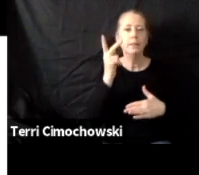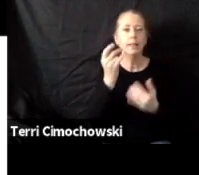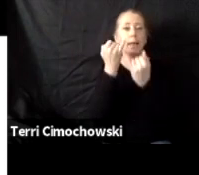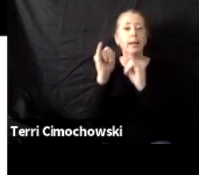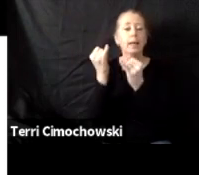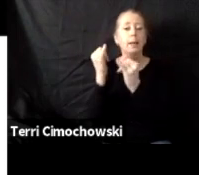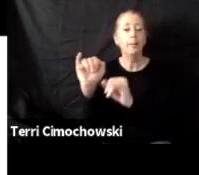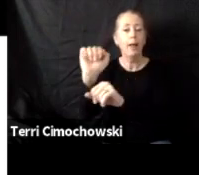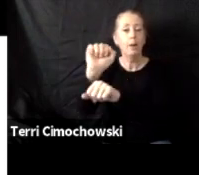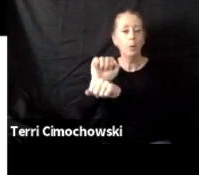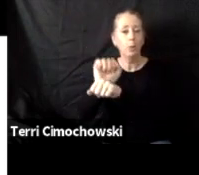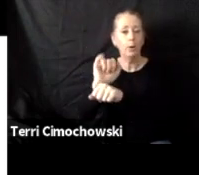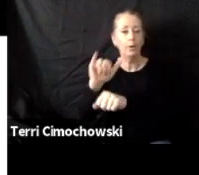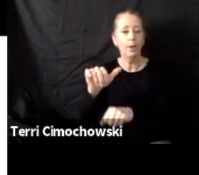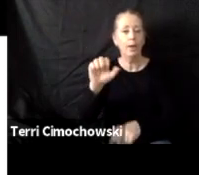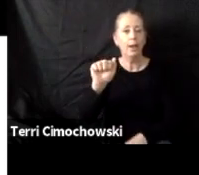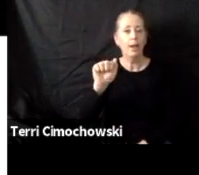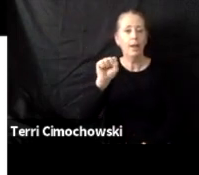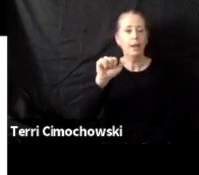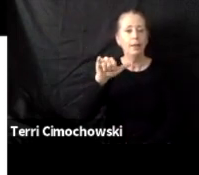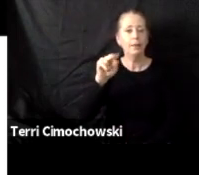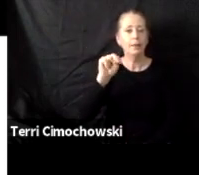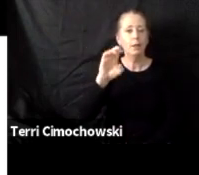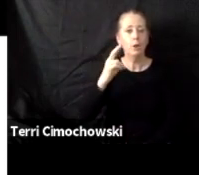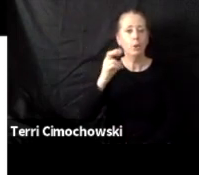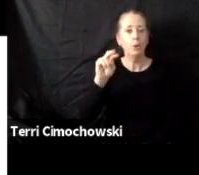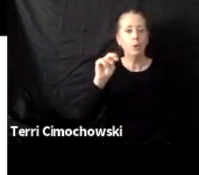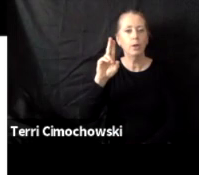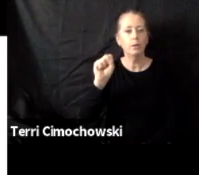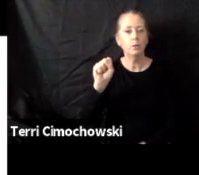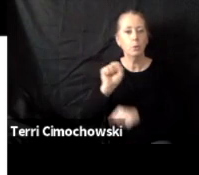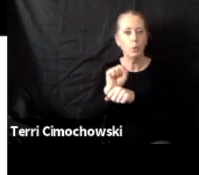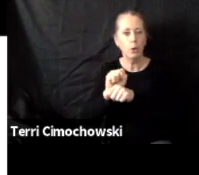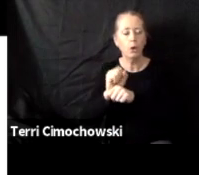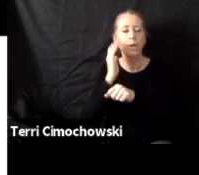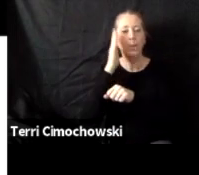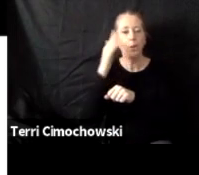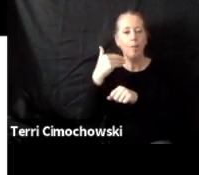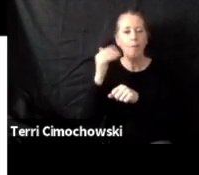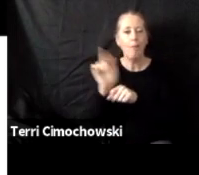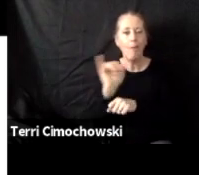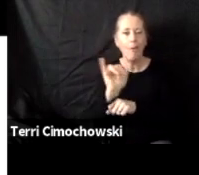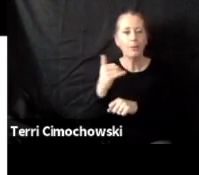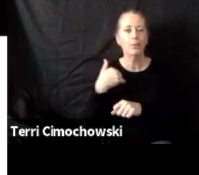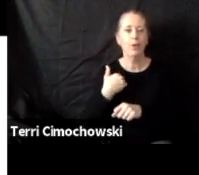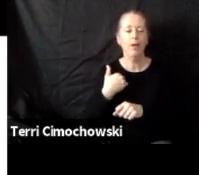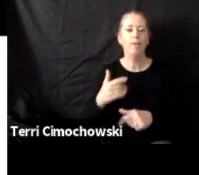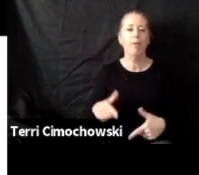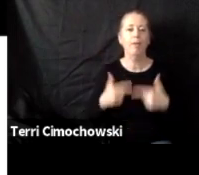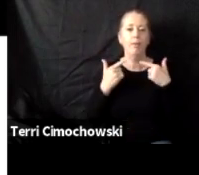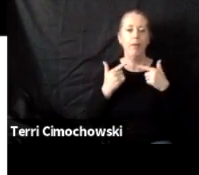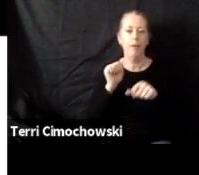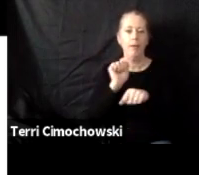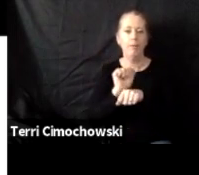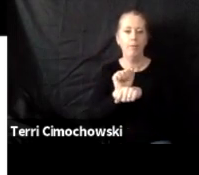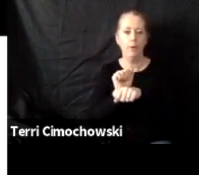independent work, that asynchronous work that's partnered with layers of live synchronous support and collaboration. So I'm going to talk through what